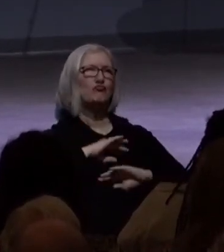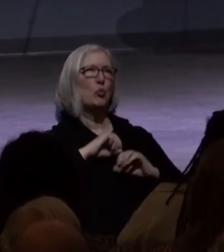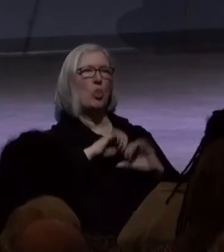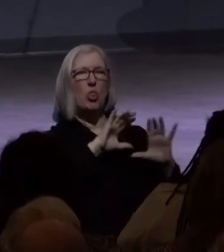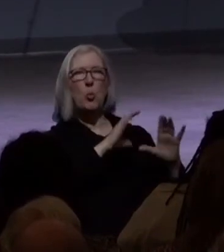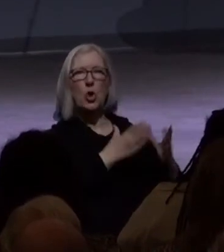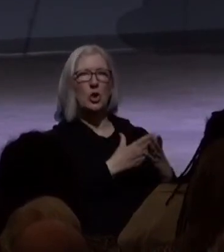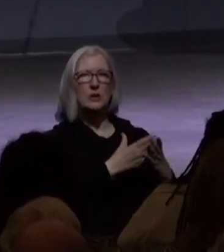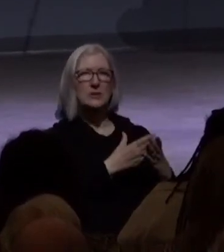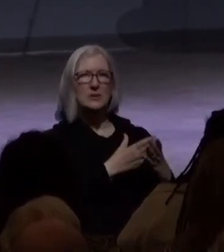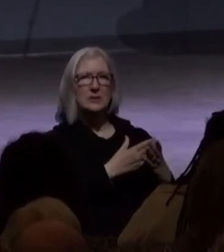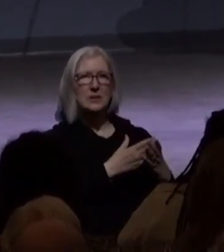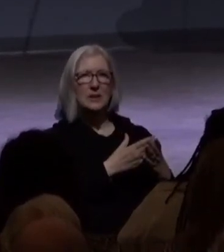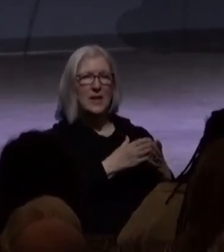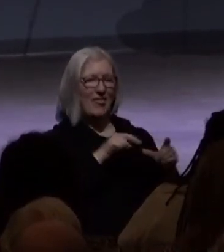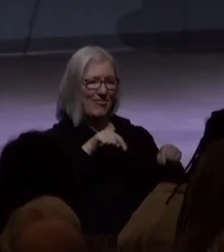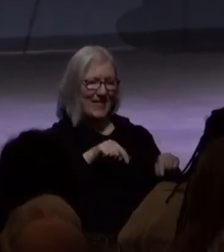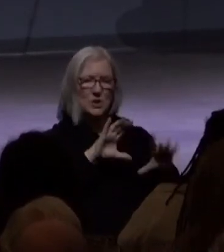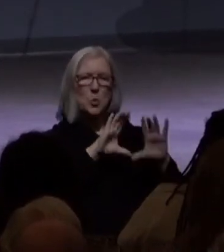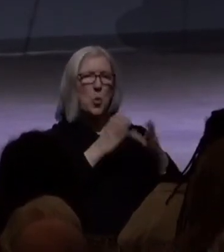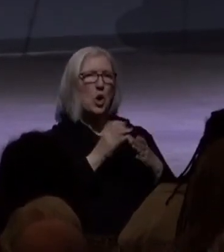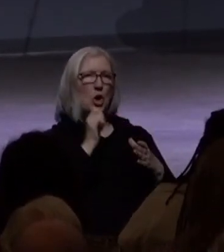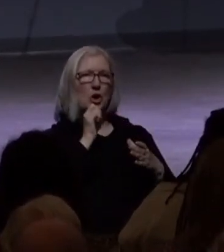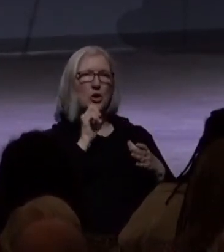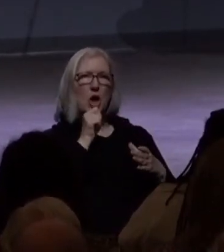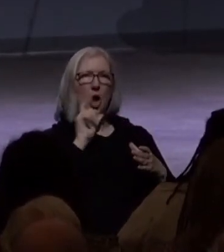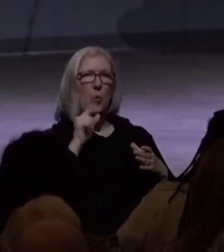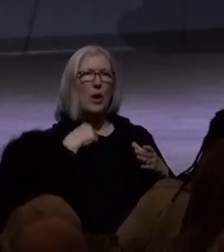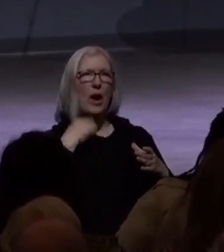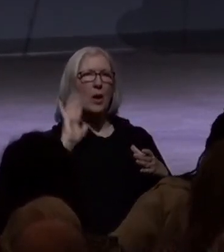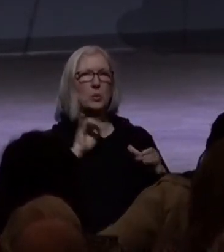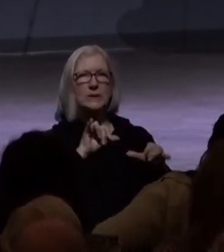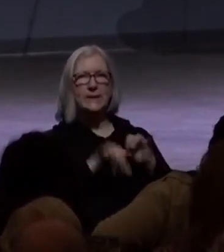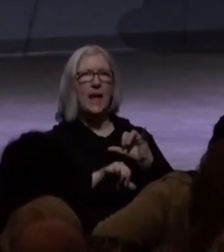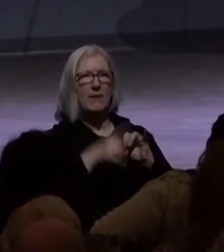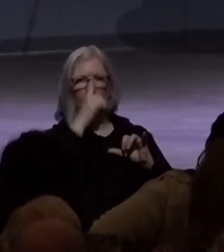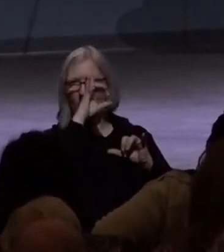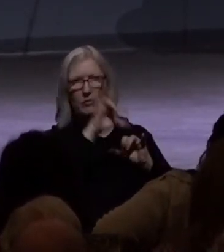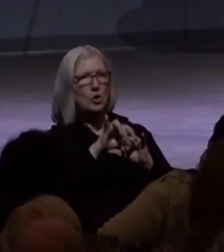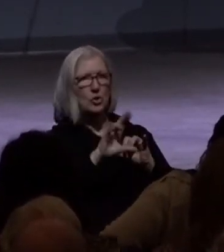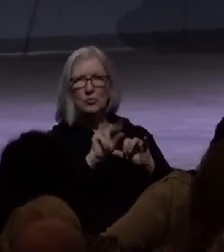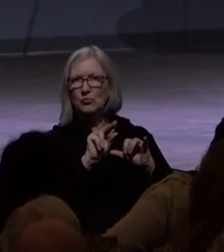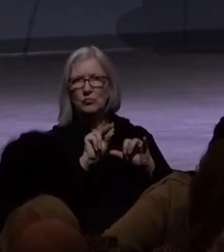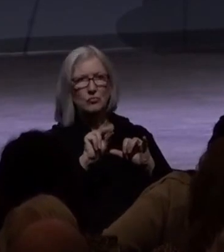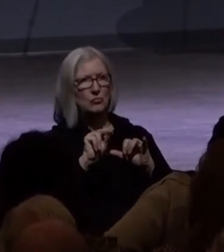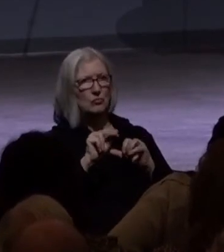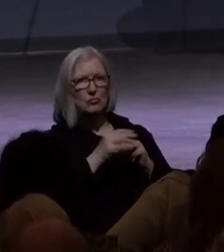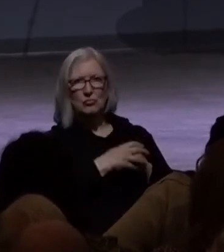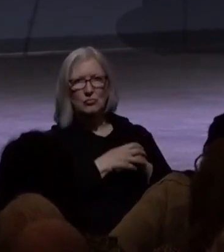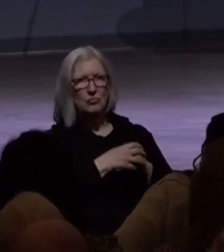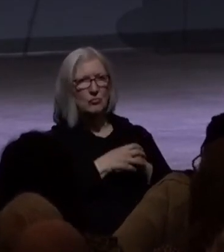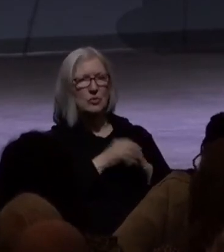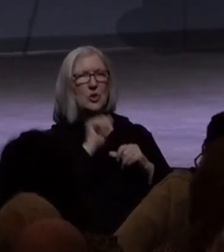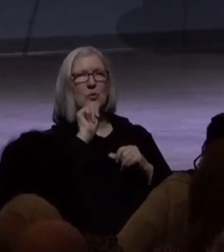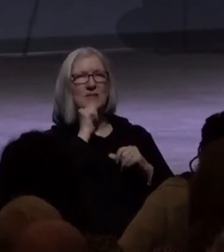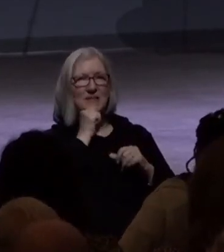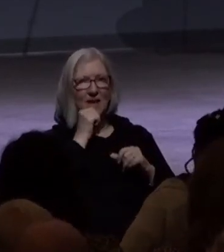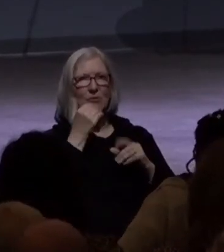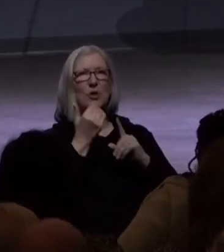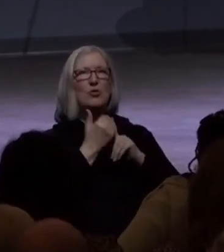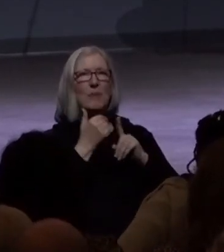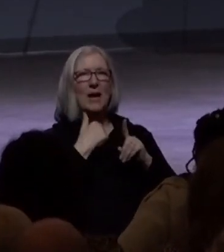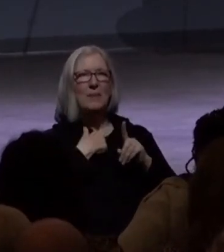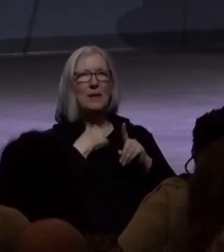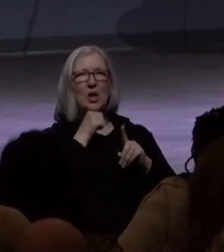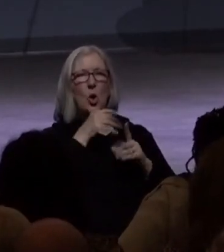It's not my stopping place. I'm on my way to somewhere far better than this. And suffering reminds me to not settle in